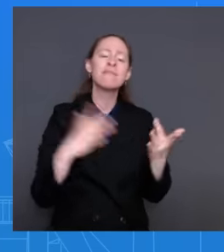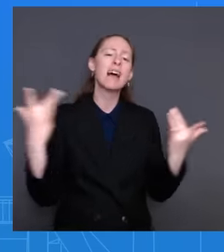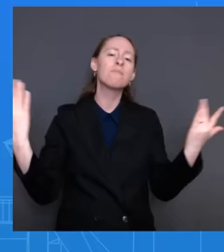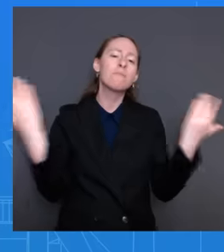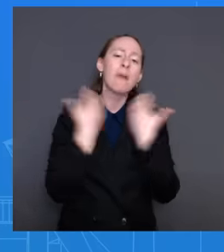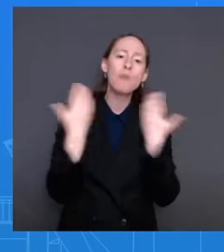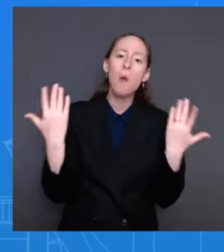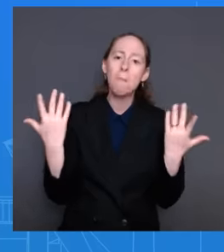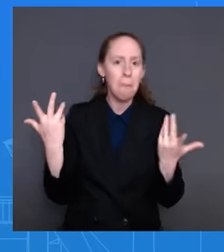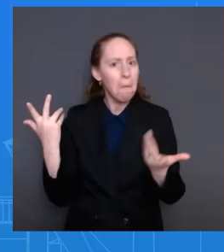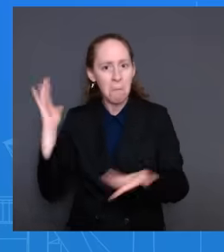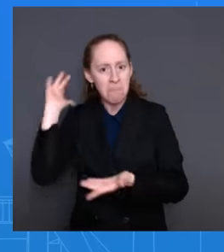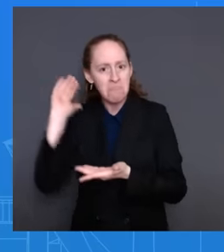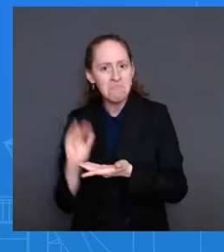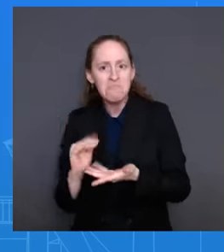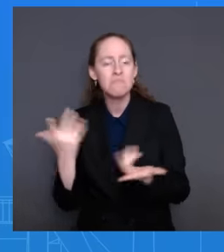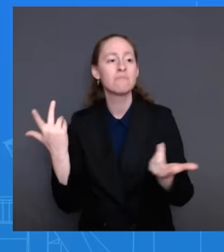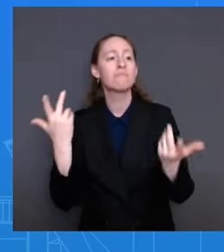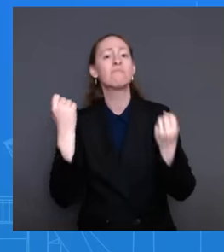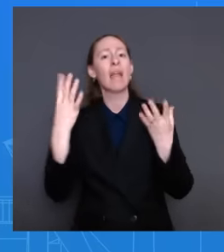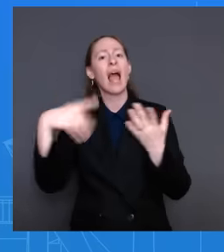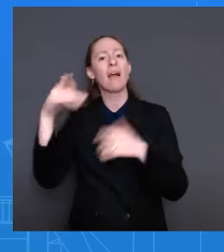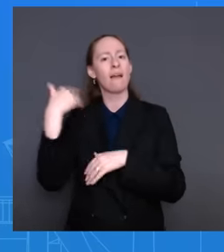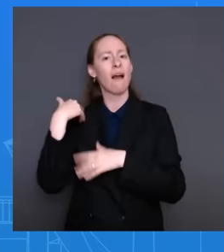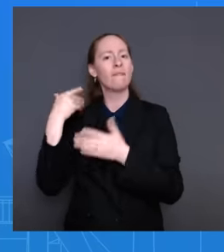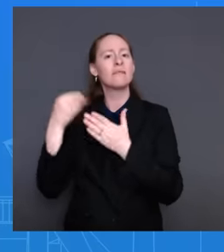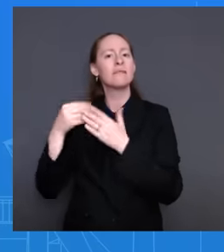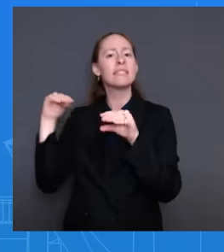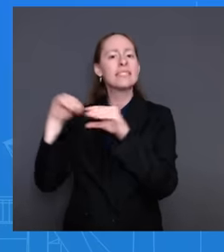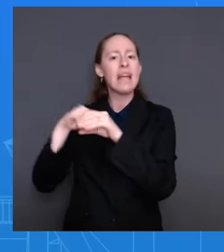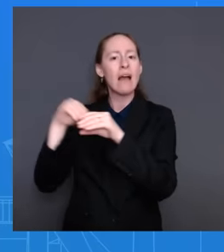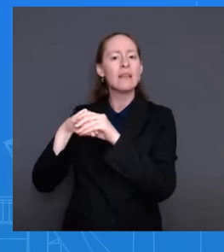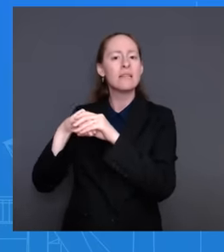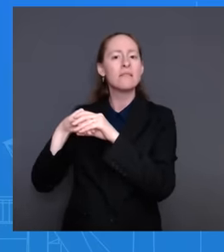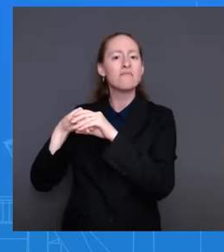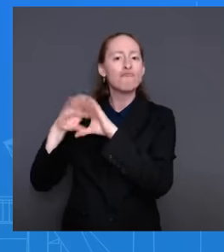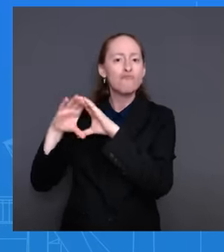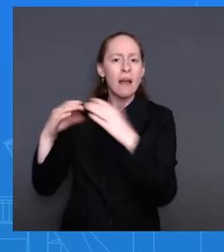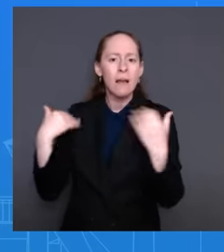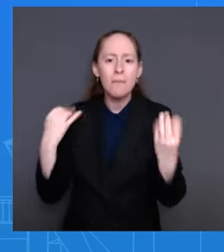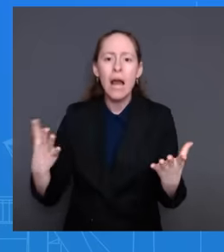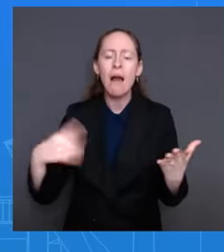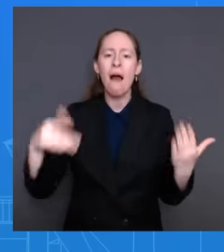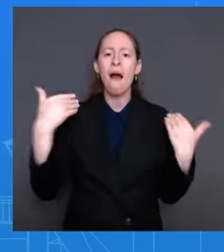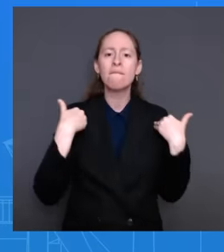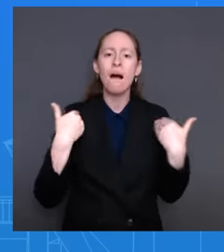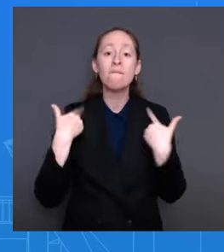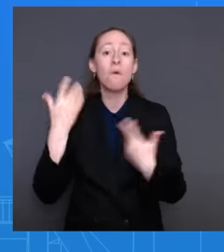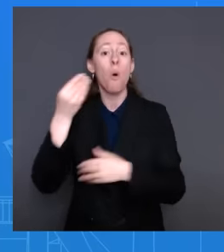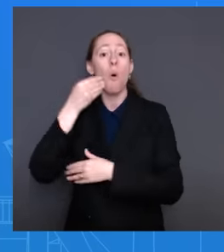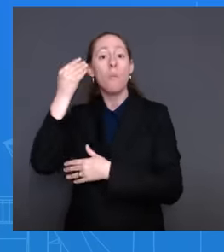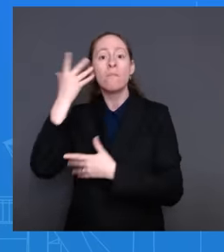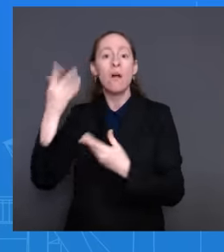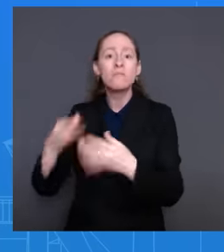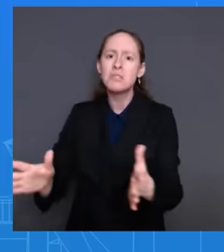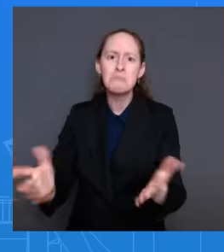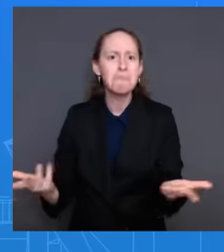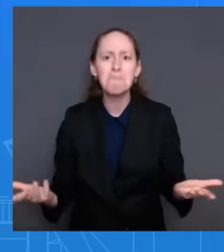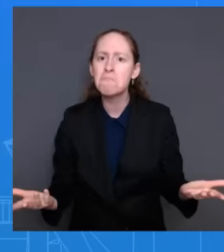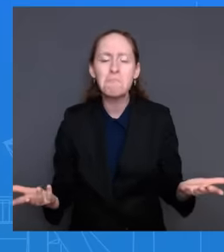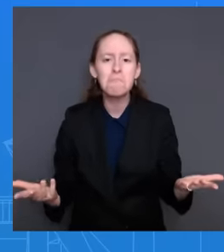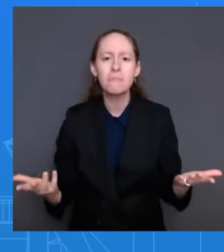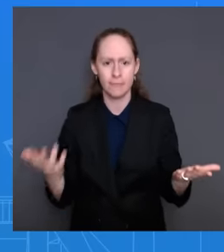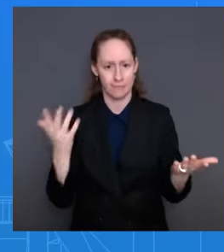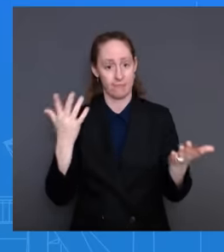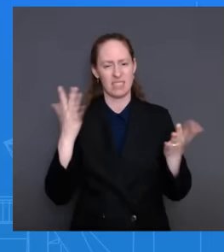Eviction filings are 30% below their pre-pandemic levels. All of these are sources of economic strength from which we